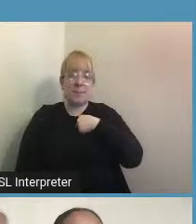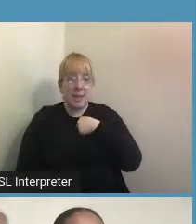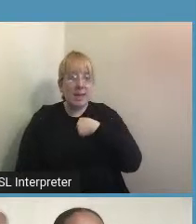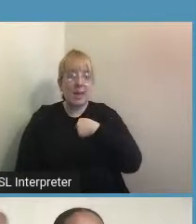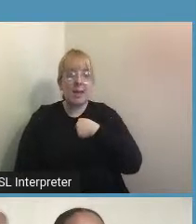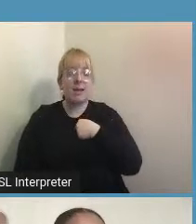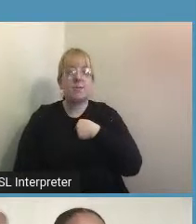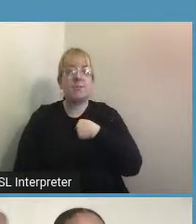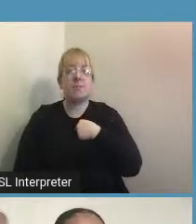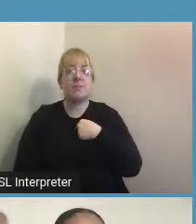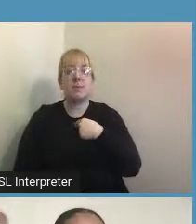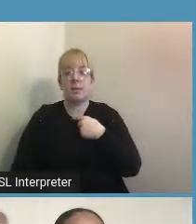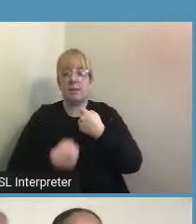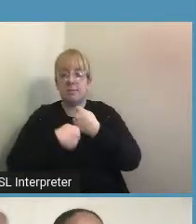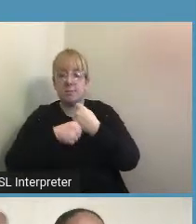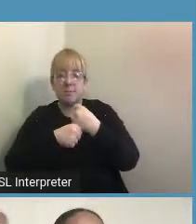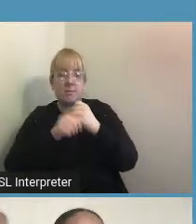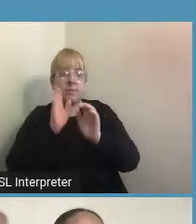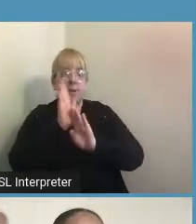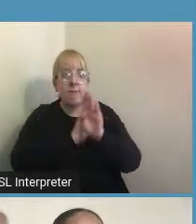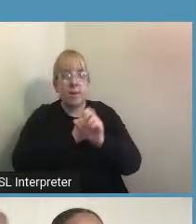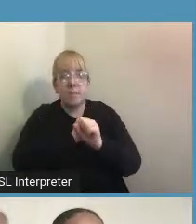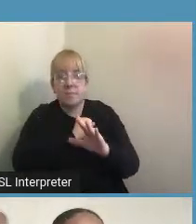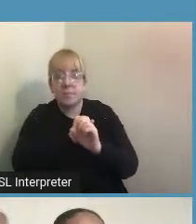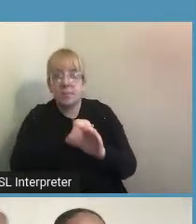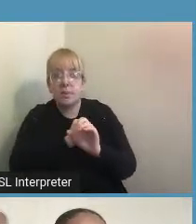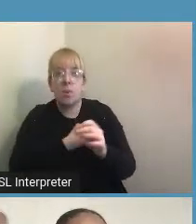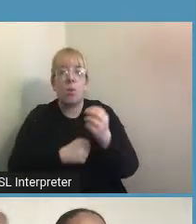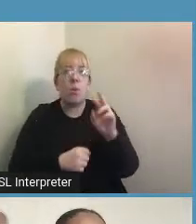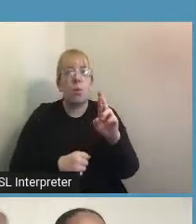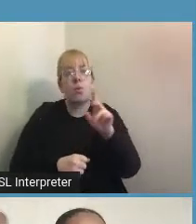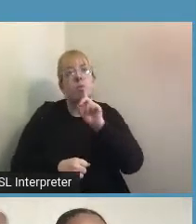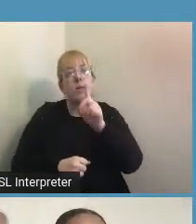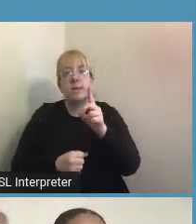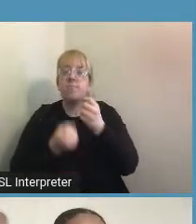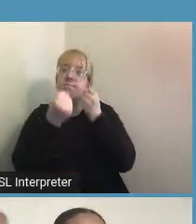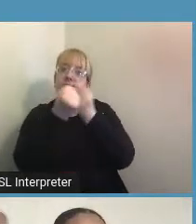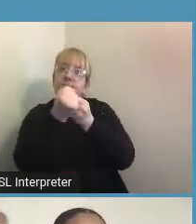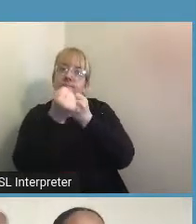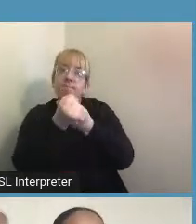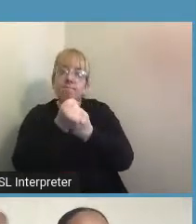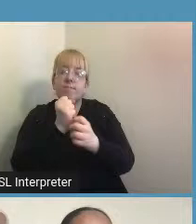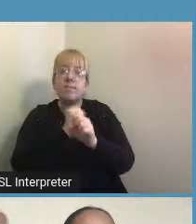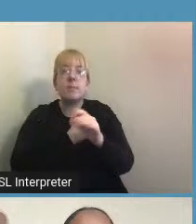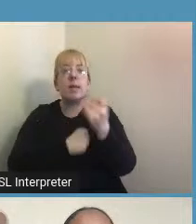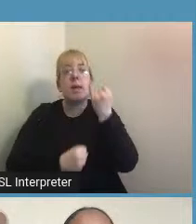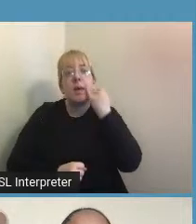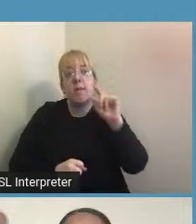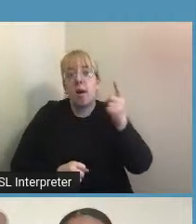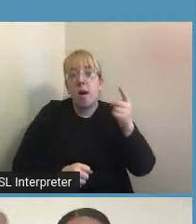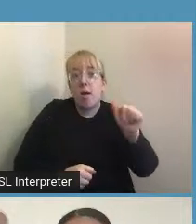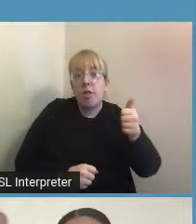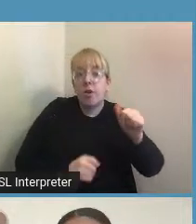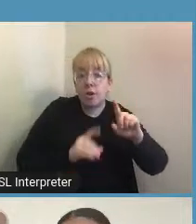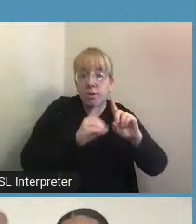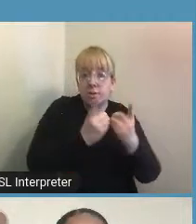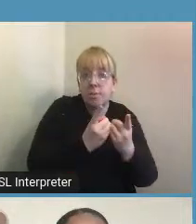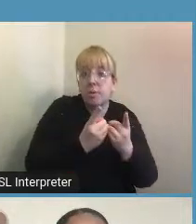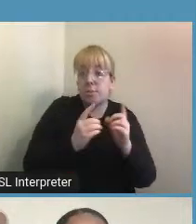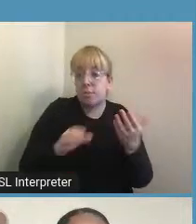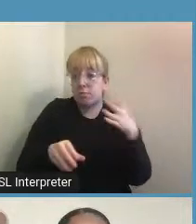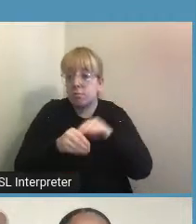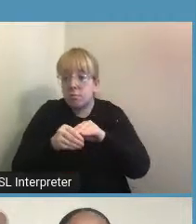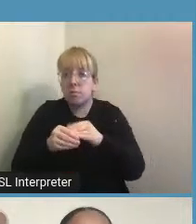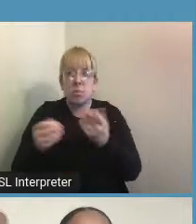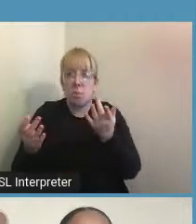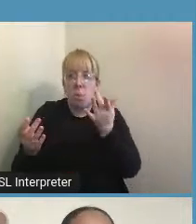the campaign, or really pushing the campaign, if there's an other department, I always ask, why is this program